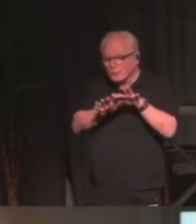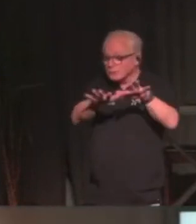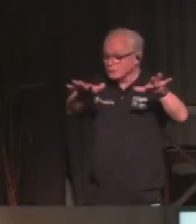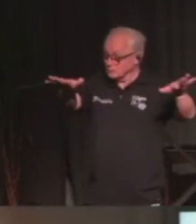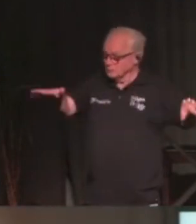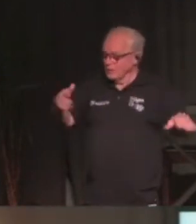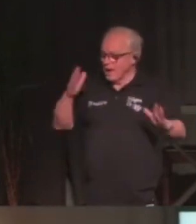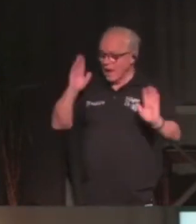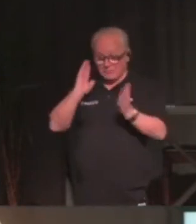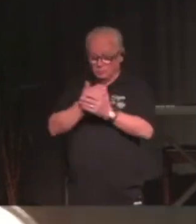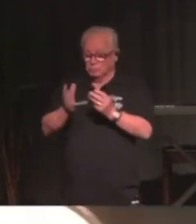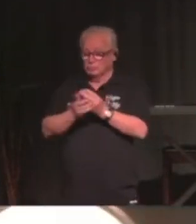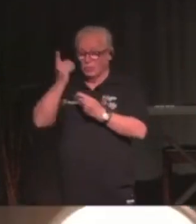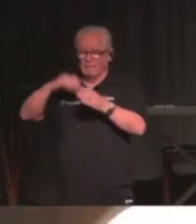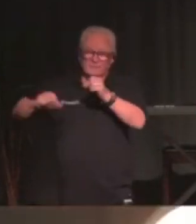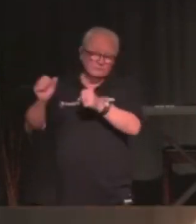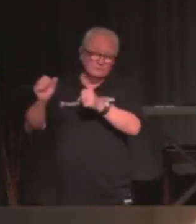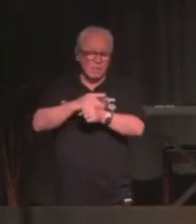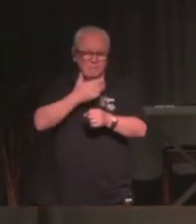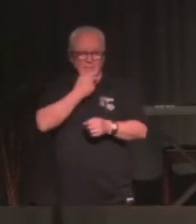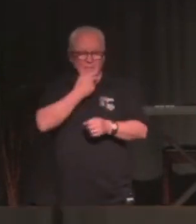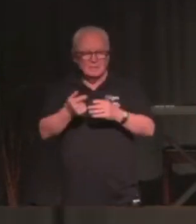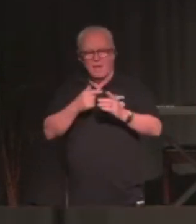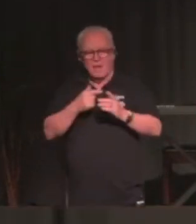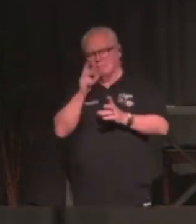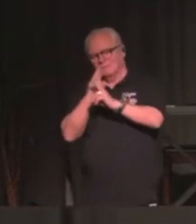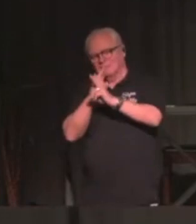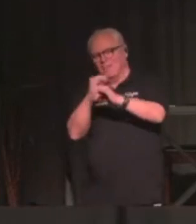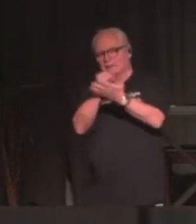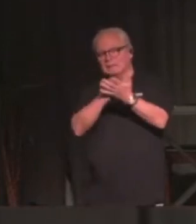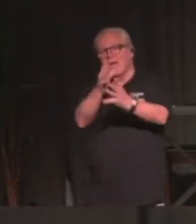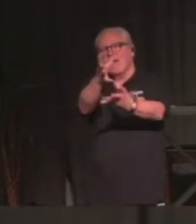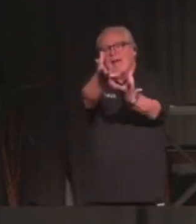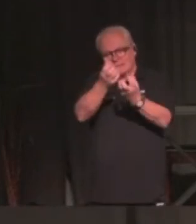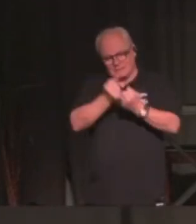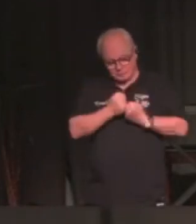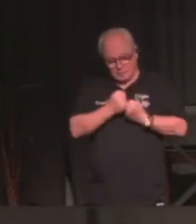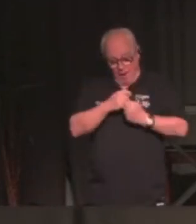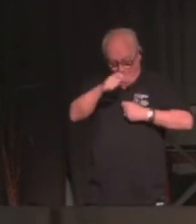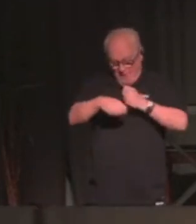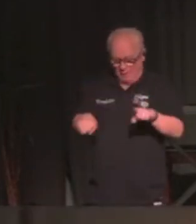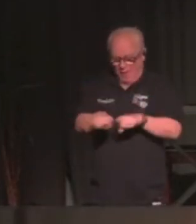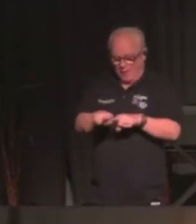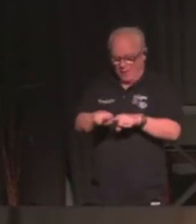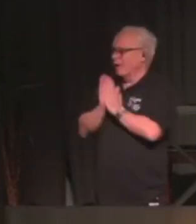I'm sure they were godly men, but they stepped into the sin of others, and they became